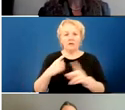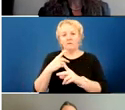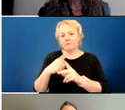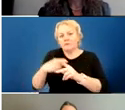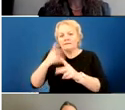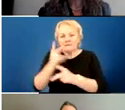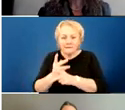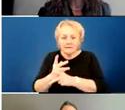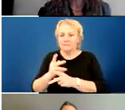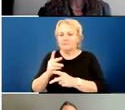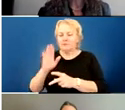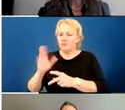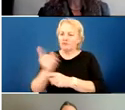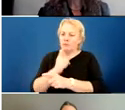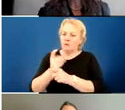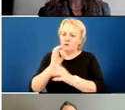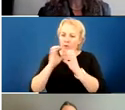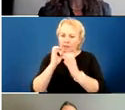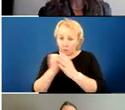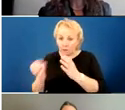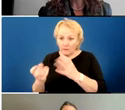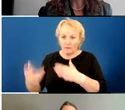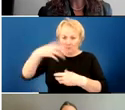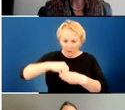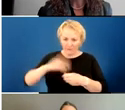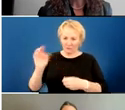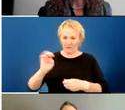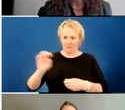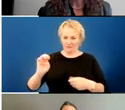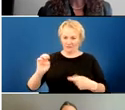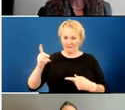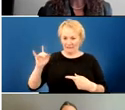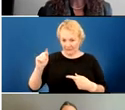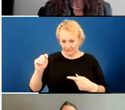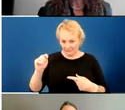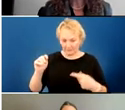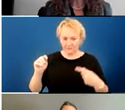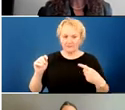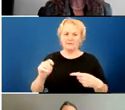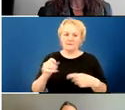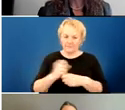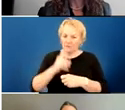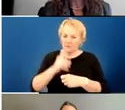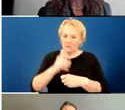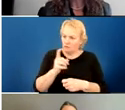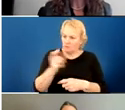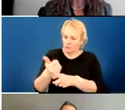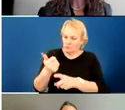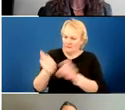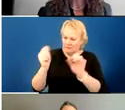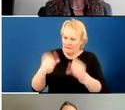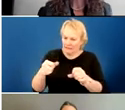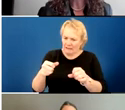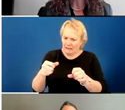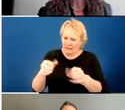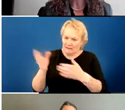or deaf-blind communication devices, as part of your emergency supply kit, and making sure that you're able to, hopefully if able